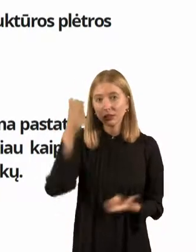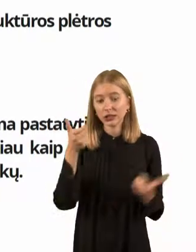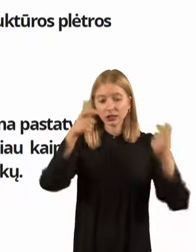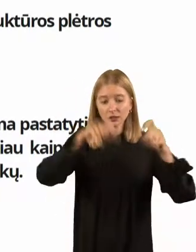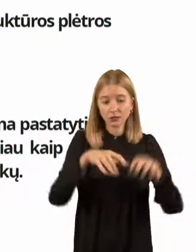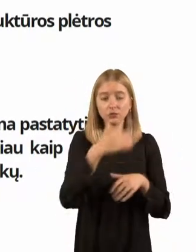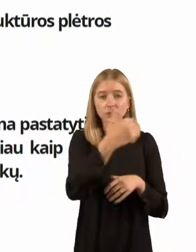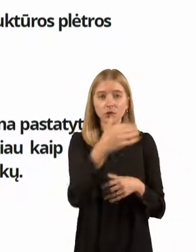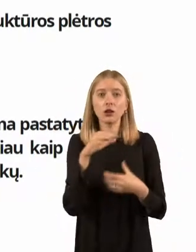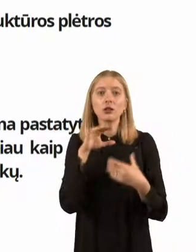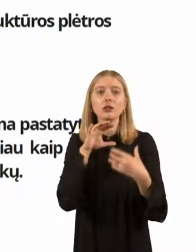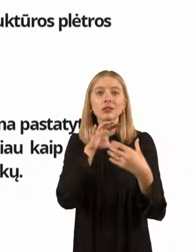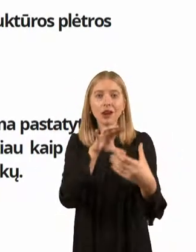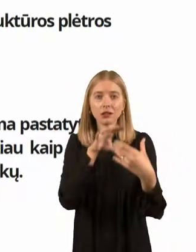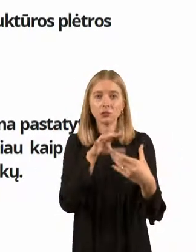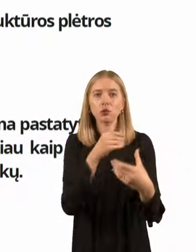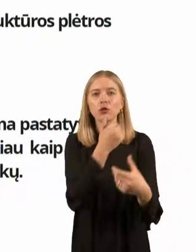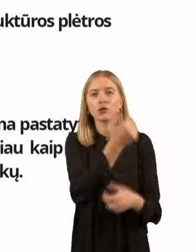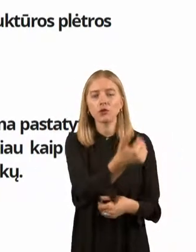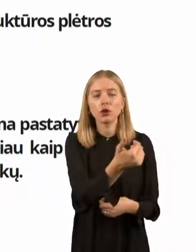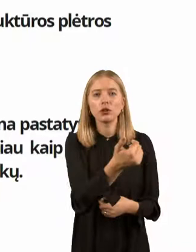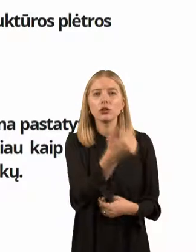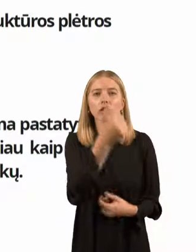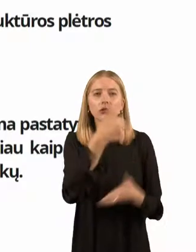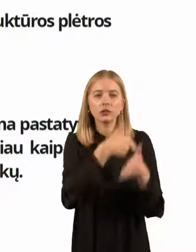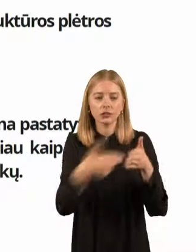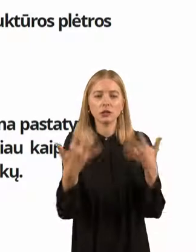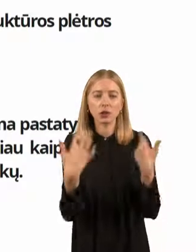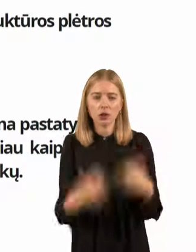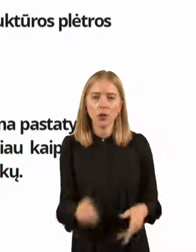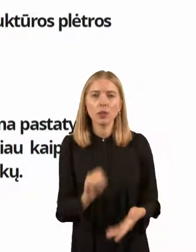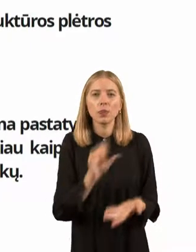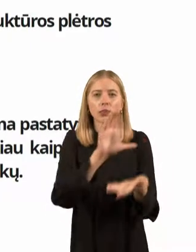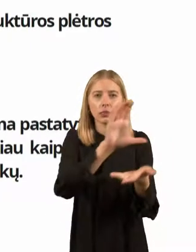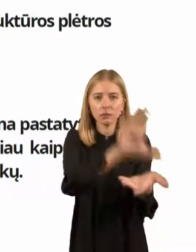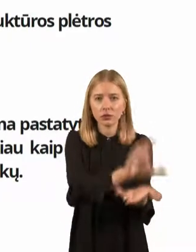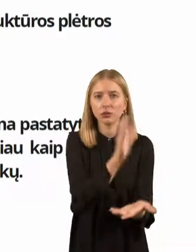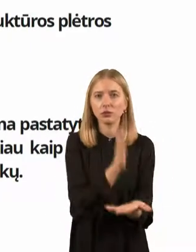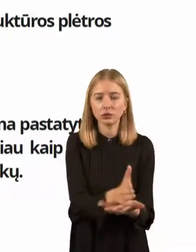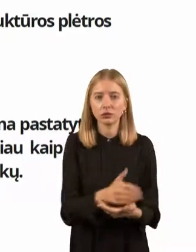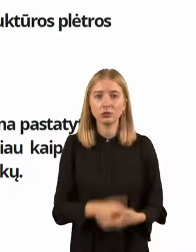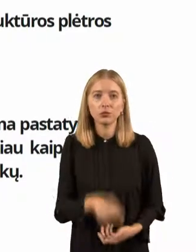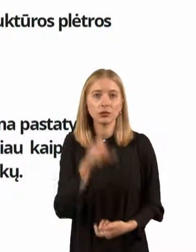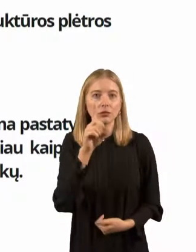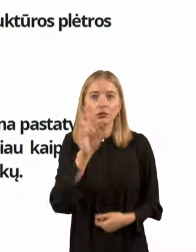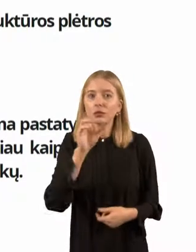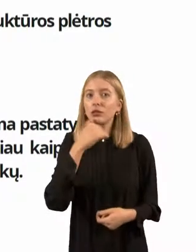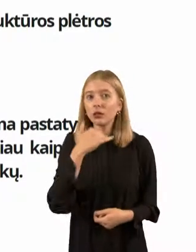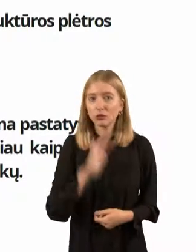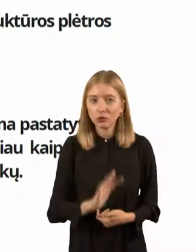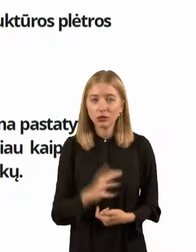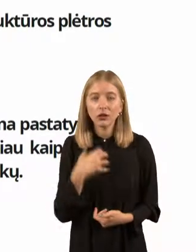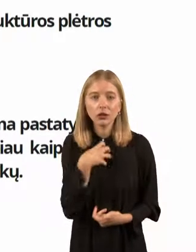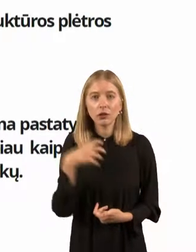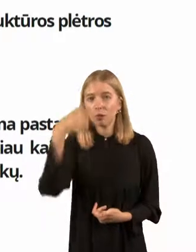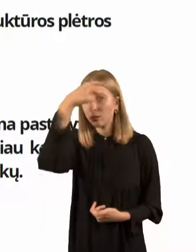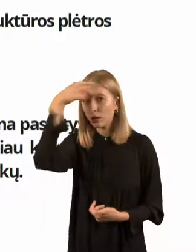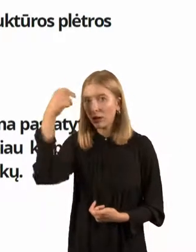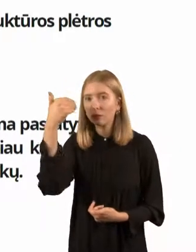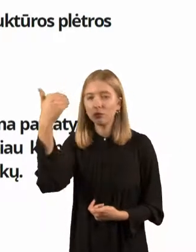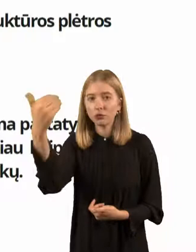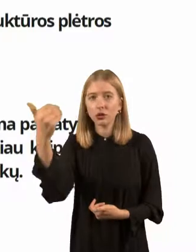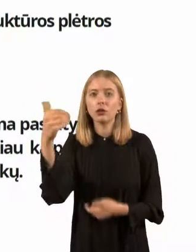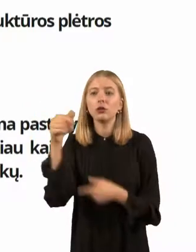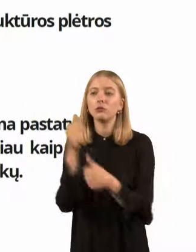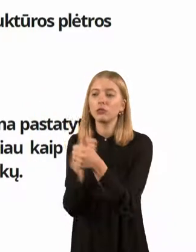or fleet into ecological, and for that purpose we are working with public transportation companies